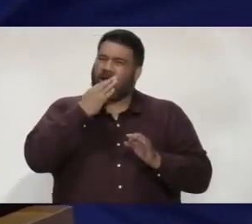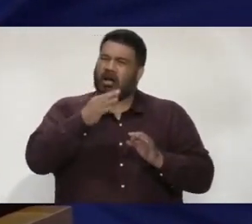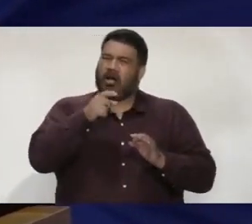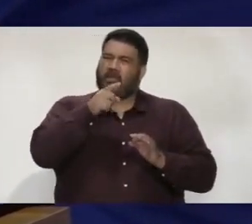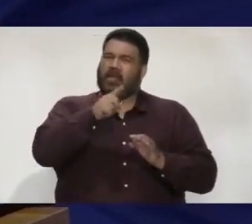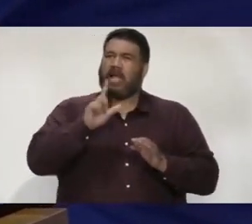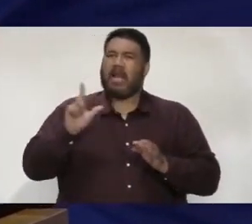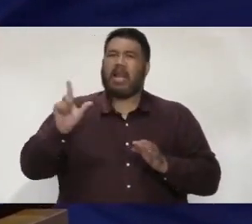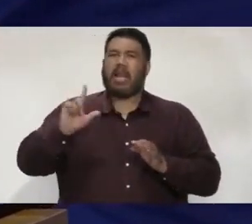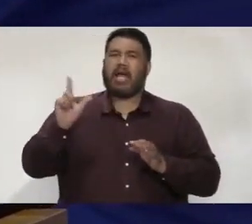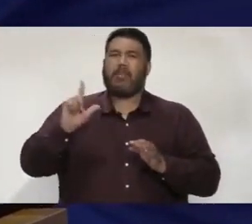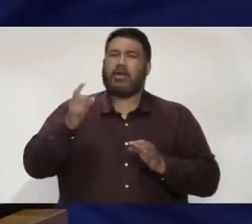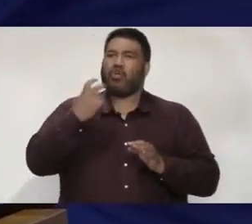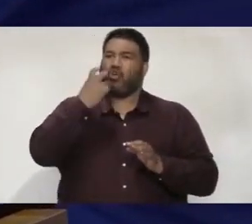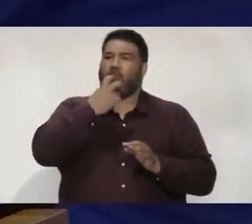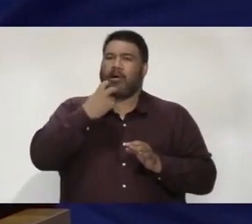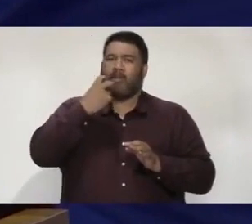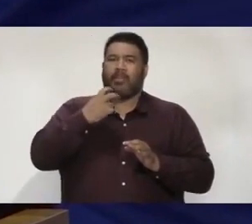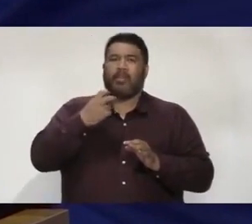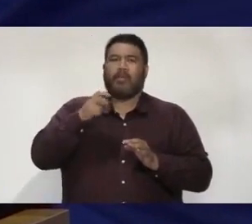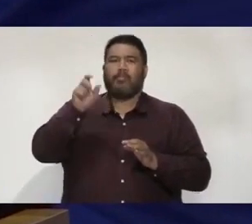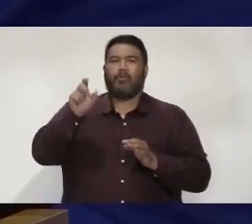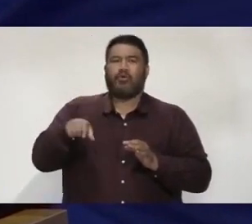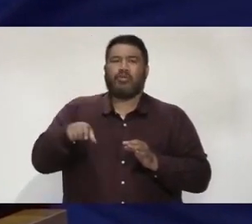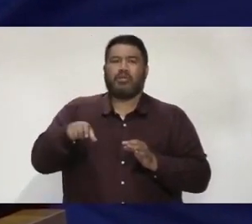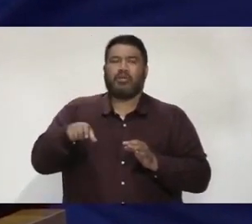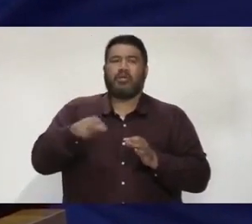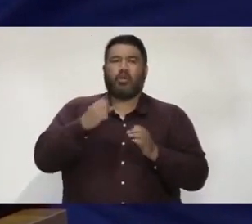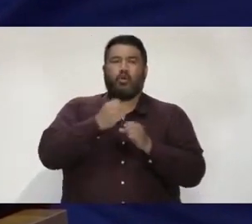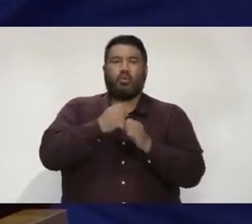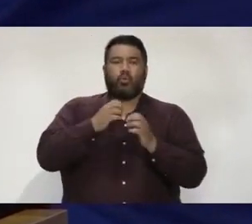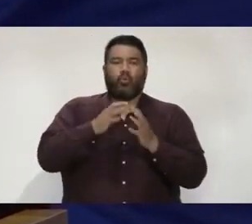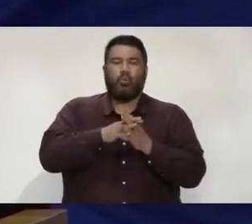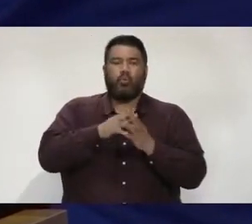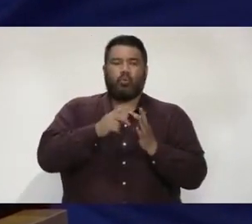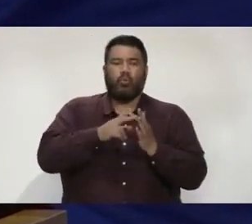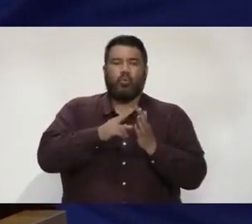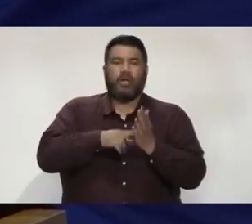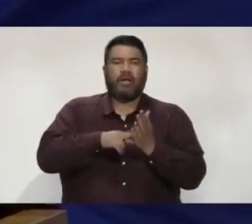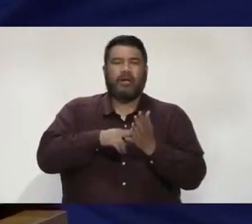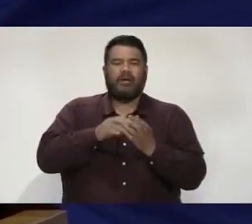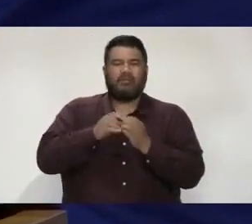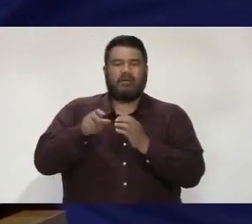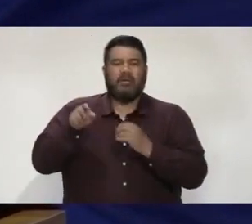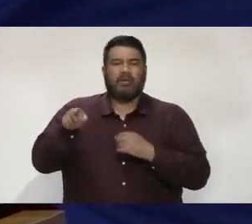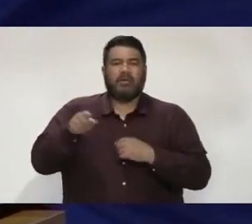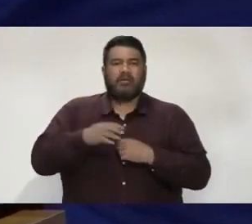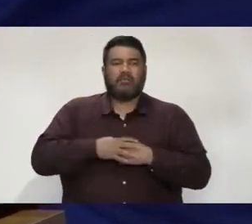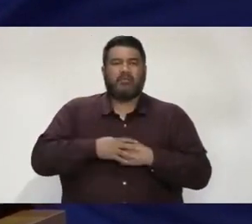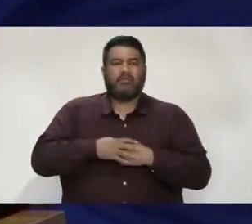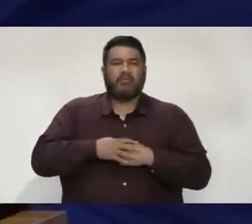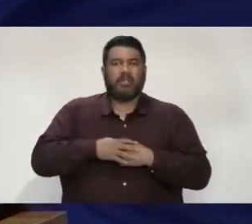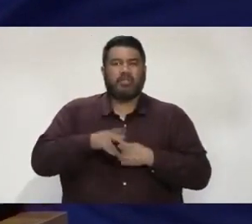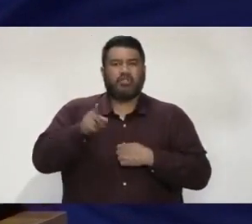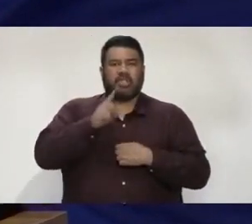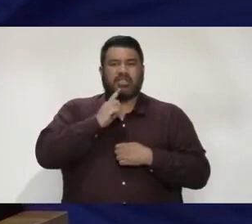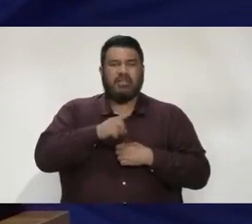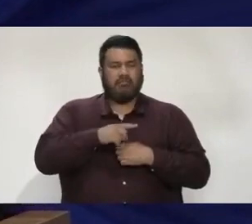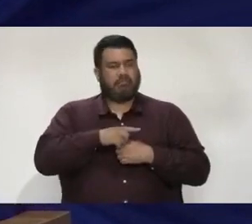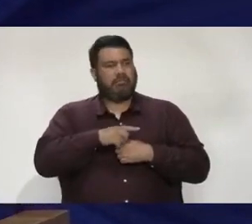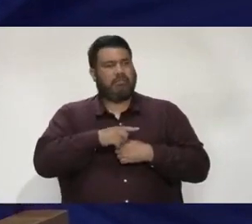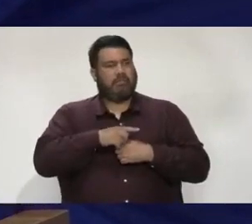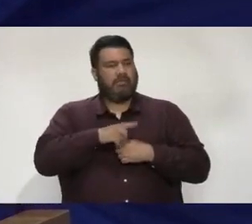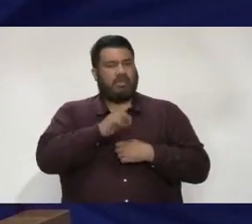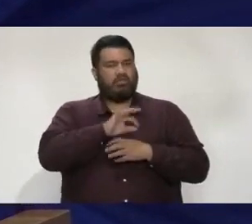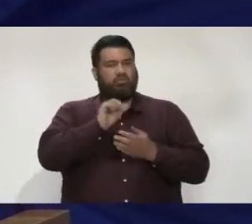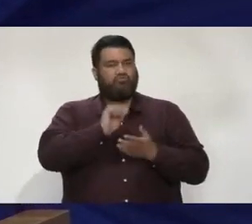Plymouth candidate, doing a complete 180 in the space of 4 days, going from saying, yeehaw, we've got the money for the school, to let's protest against it? Look,